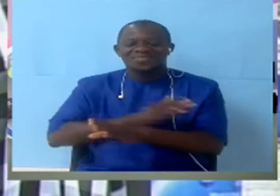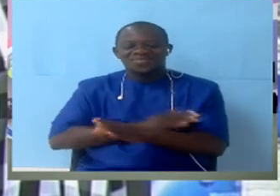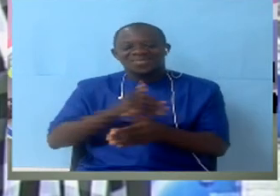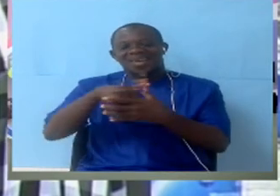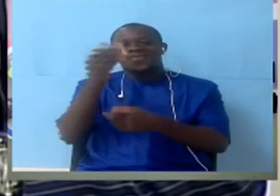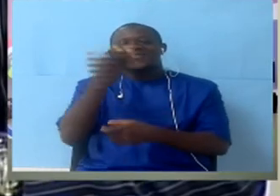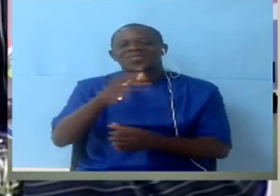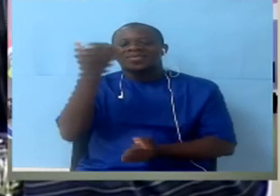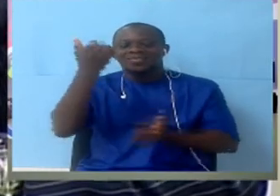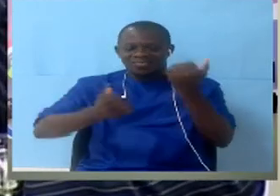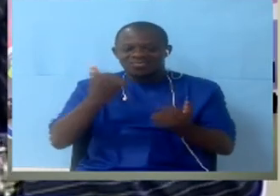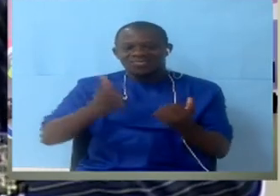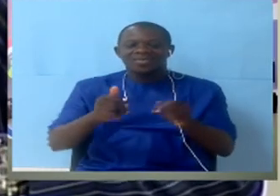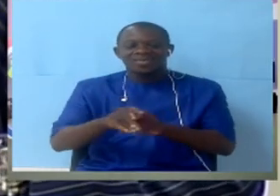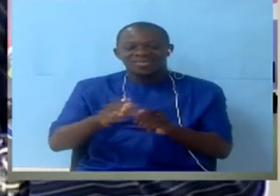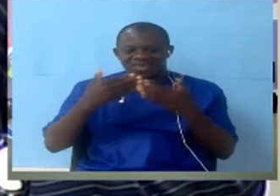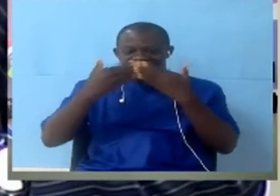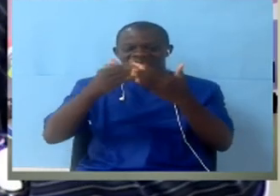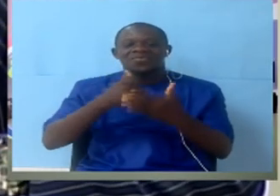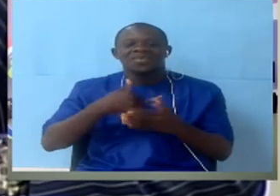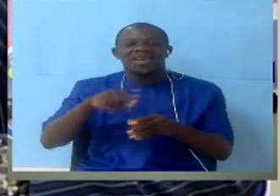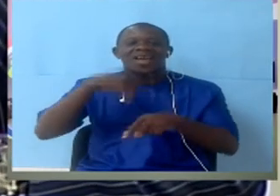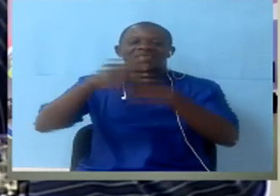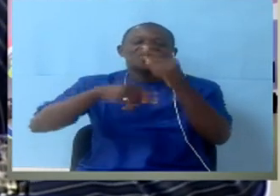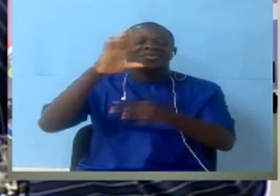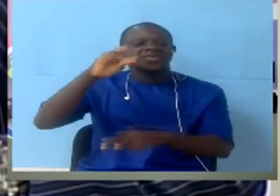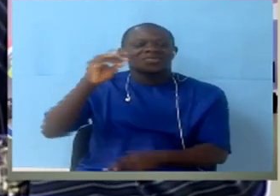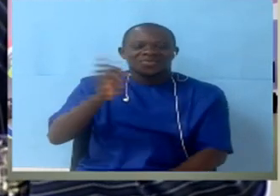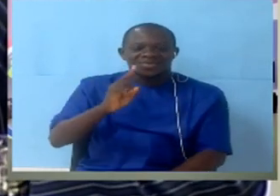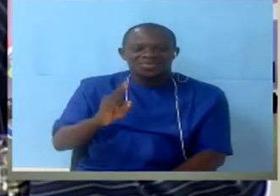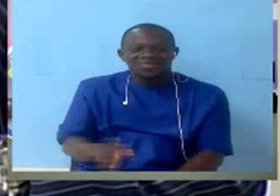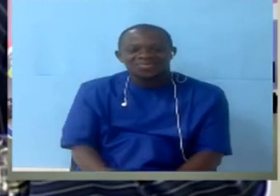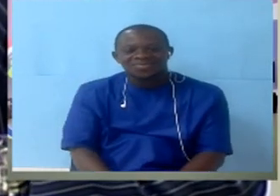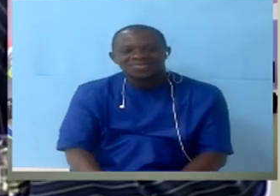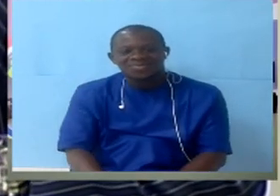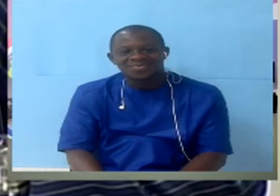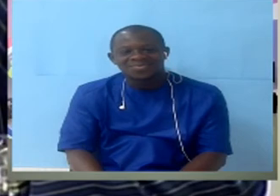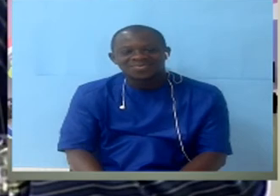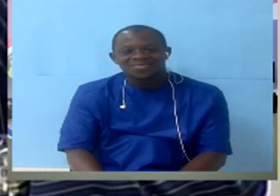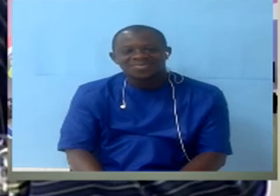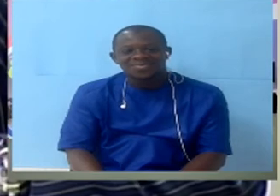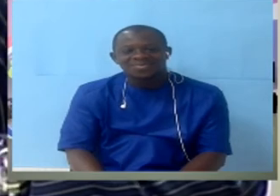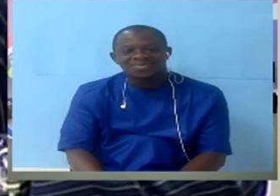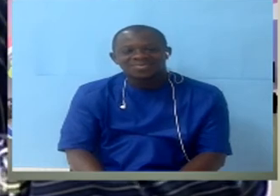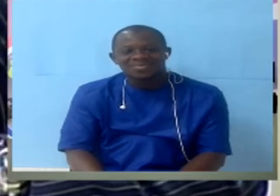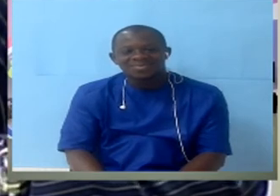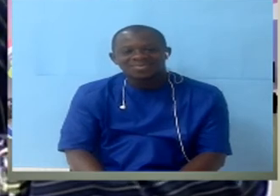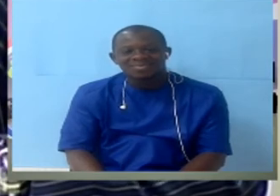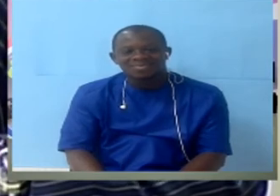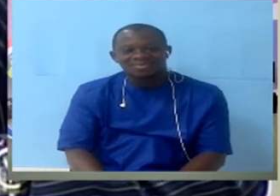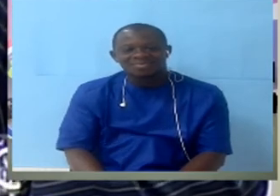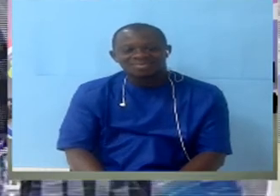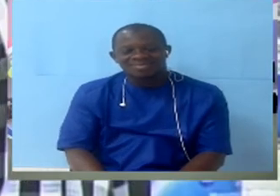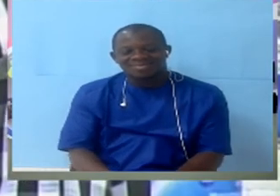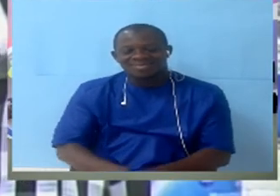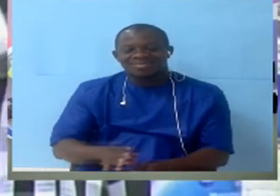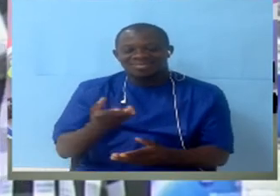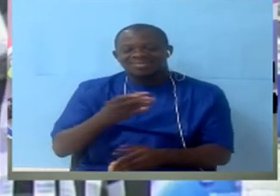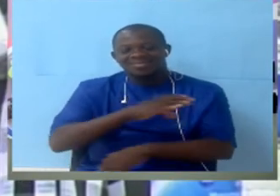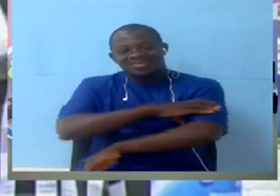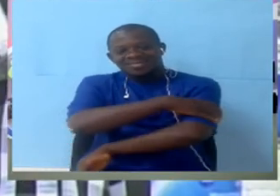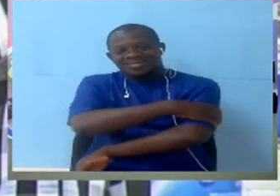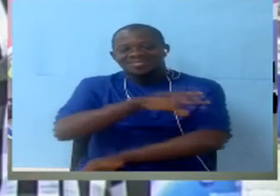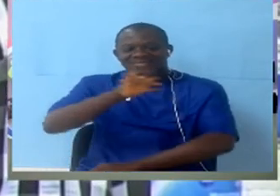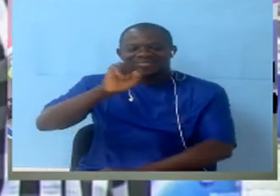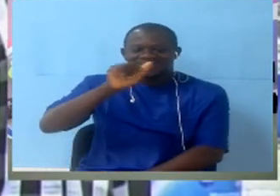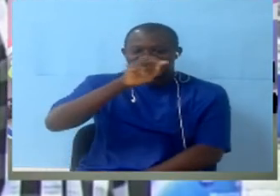After that, what did they do? Biru batala yemuneke. So Captain Sane finted na office kono. Then Captain Sane came out